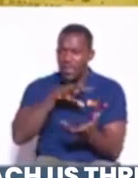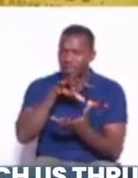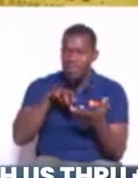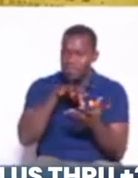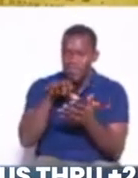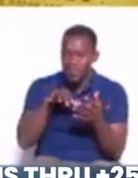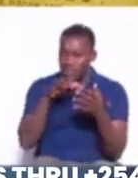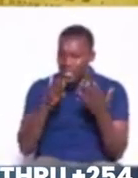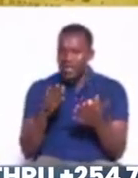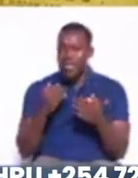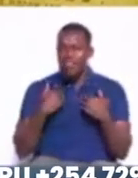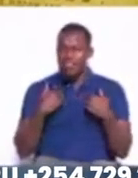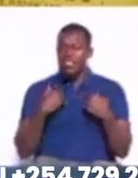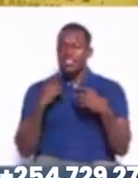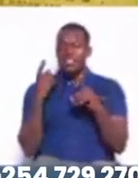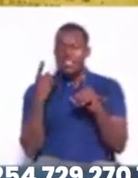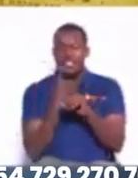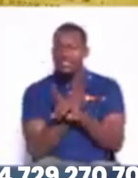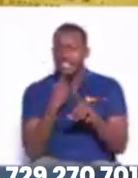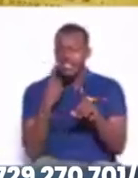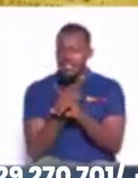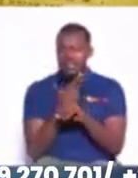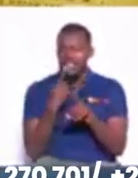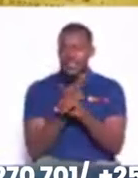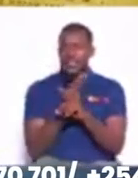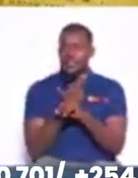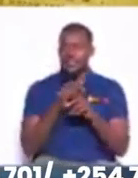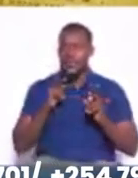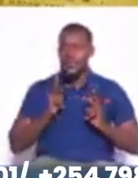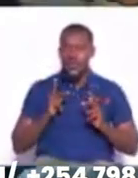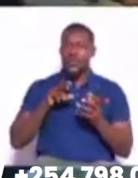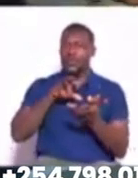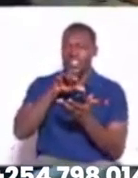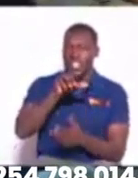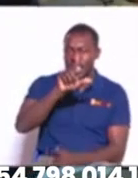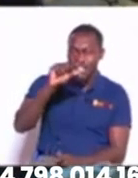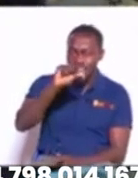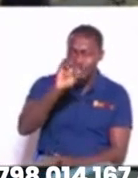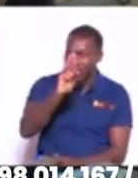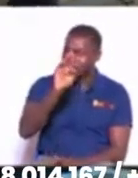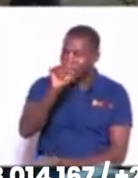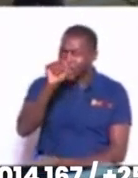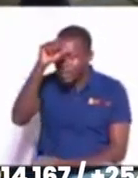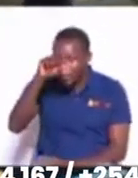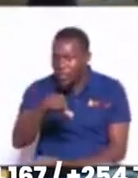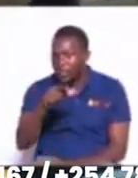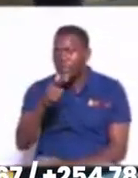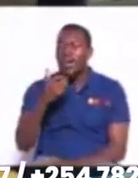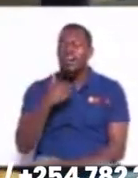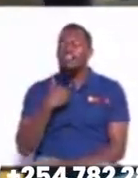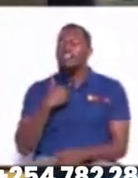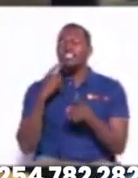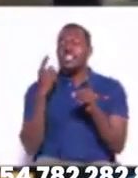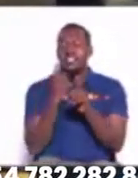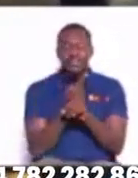sexes, at a time of immorality, at a time when men at times leave their wives and wives leave their husbands for